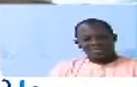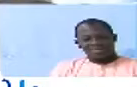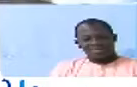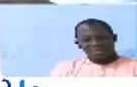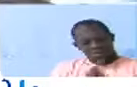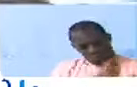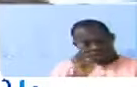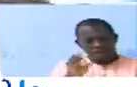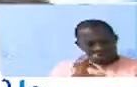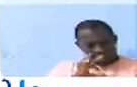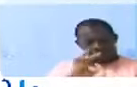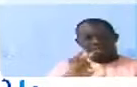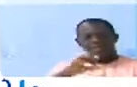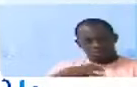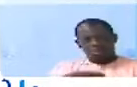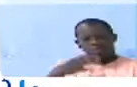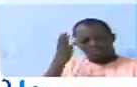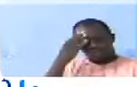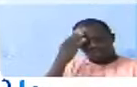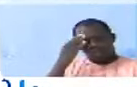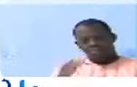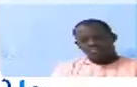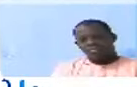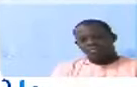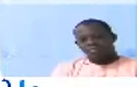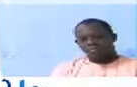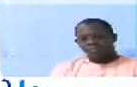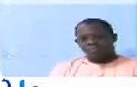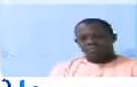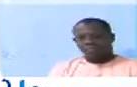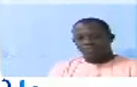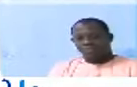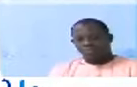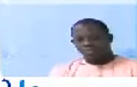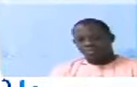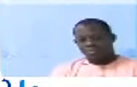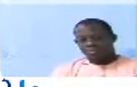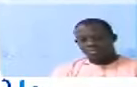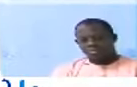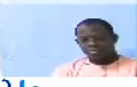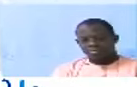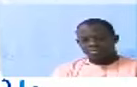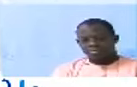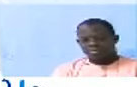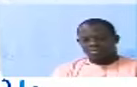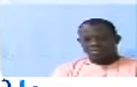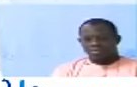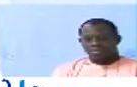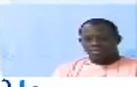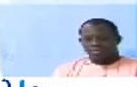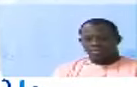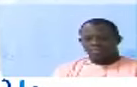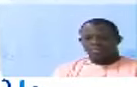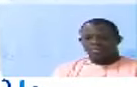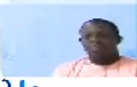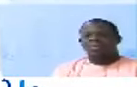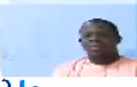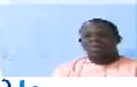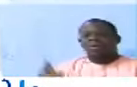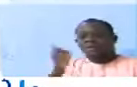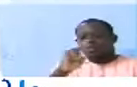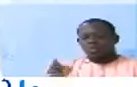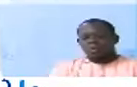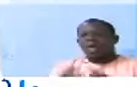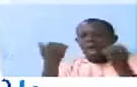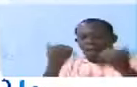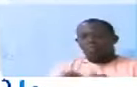long? Well, what he kibar la follow le min dealer, well, what he kettle and no a kettle. Yes, that's what just